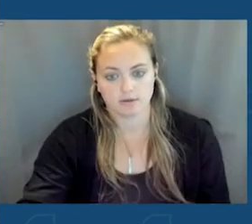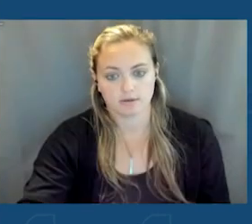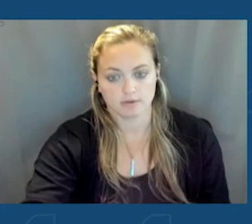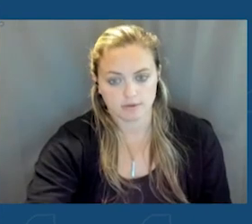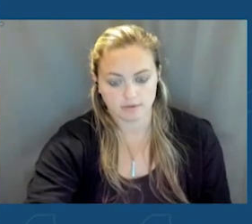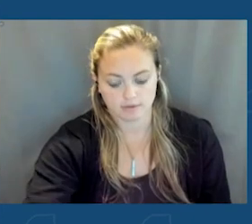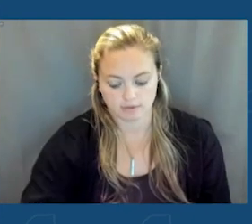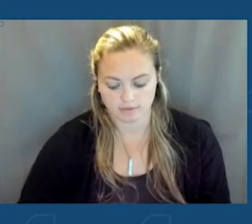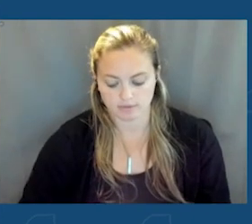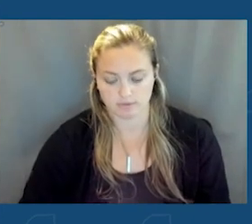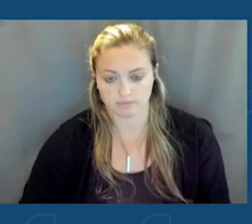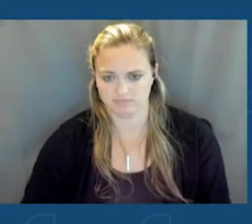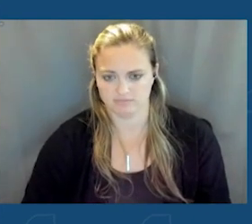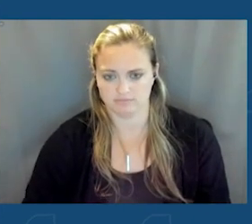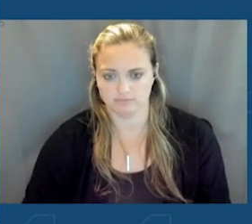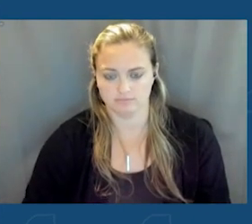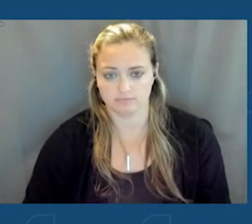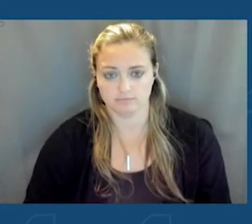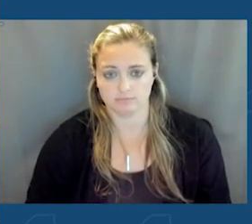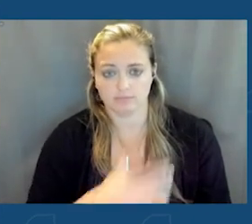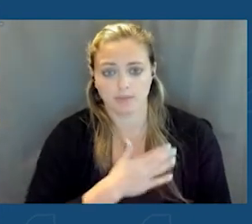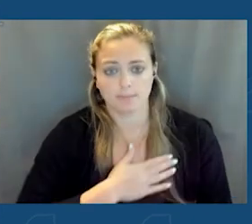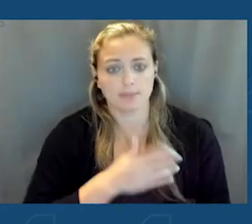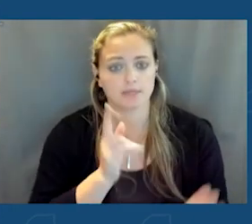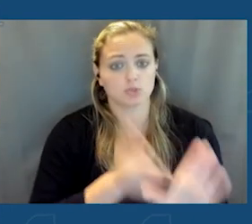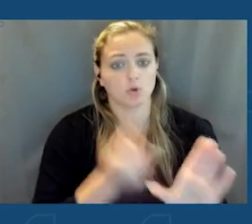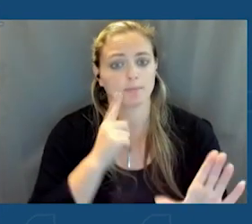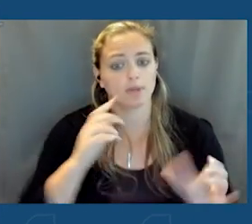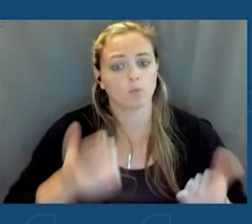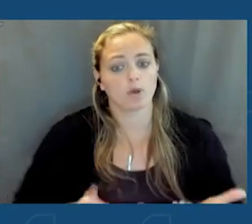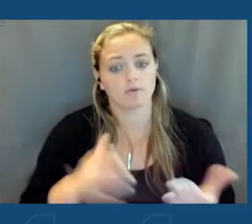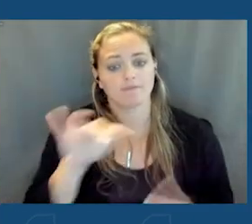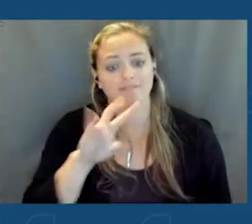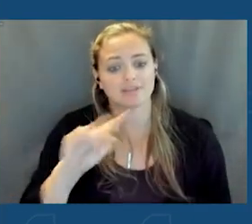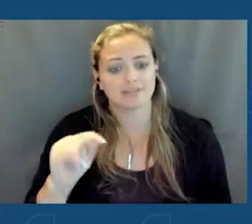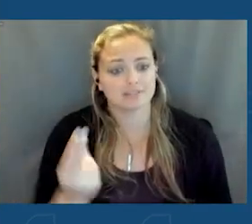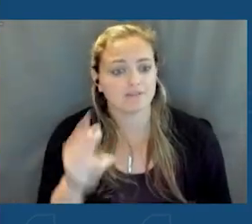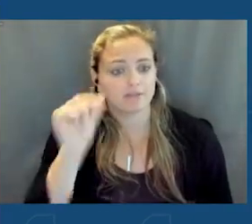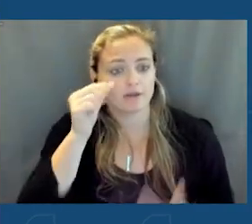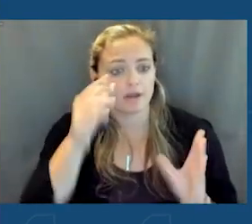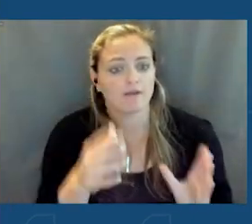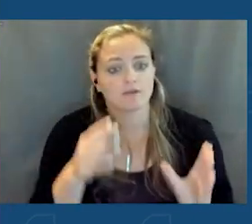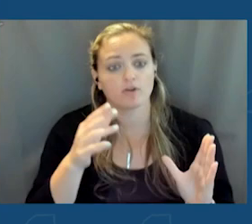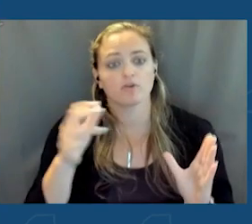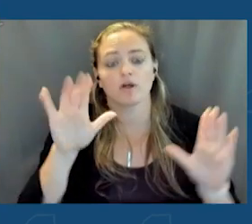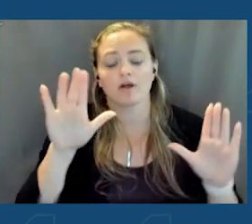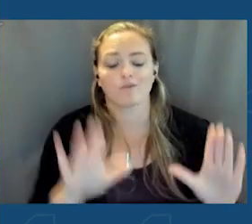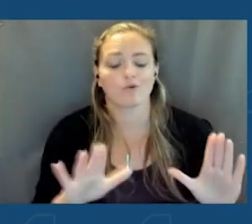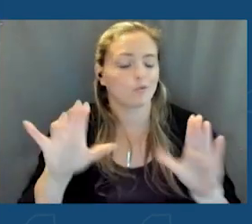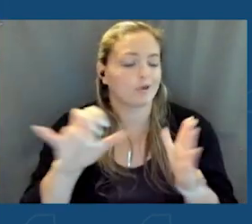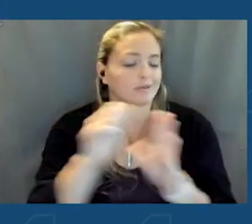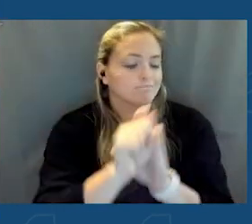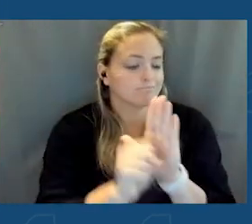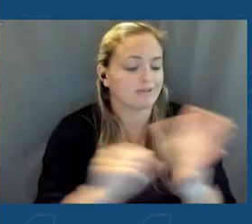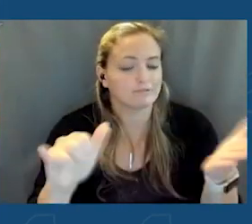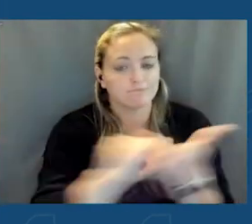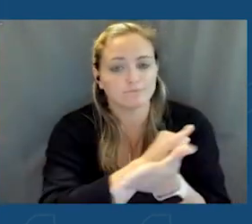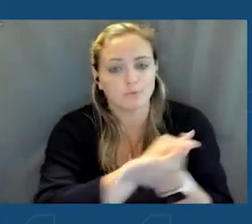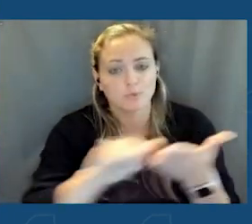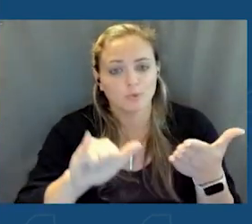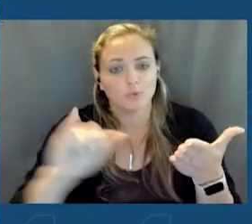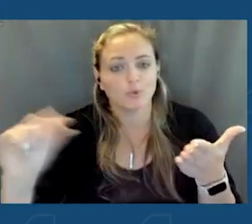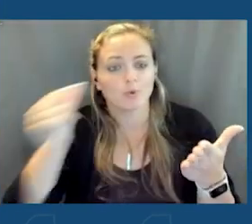And please join me in welcoming the 57th Governor of the great state of New York,